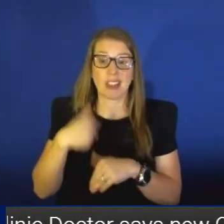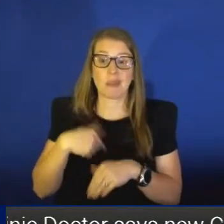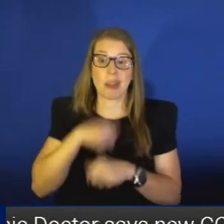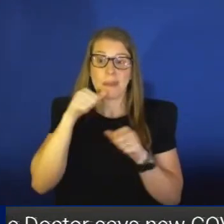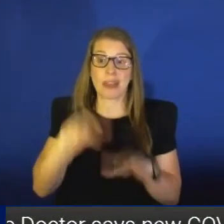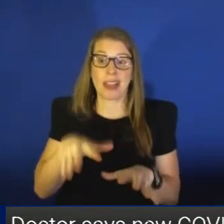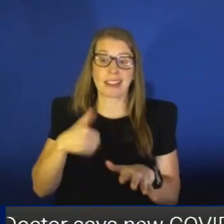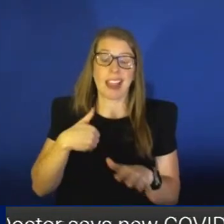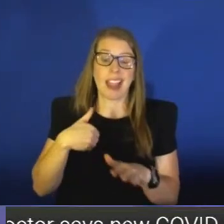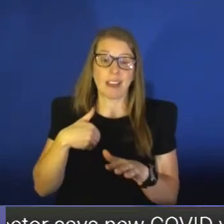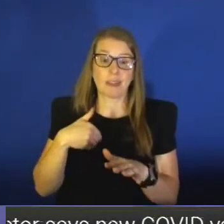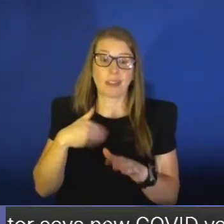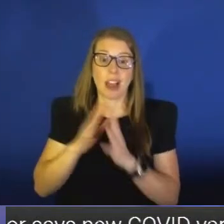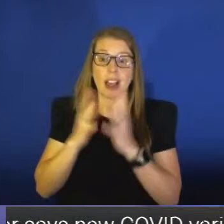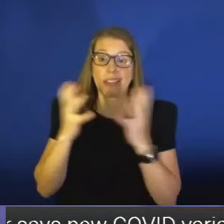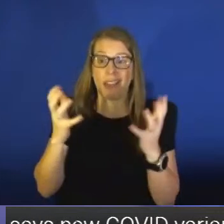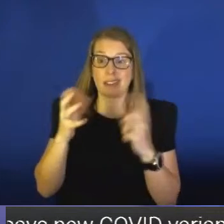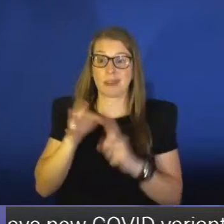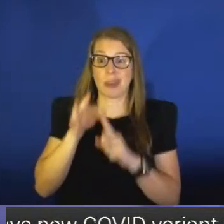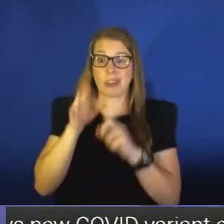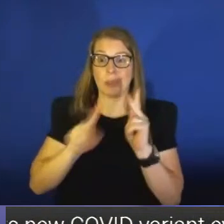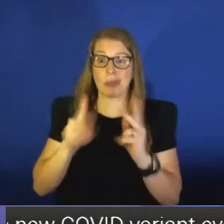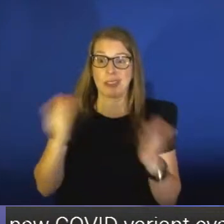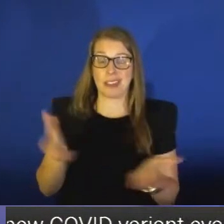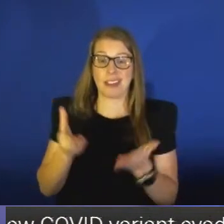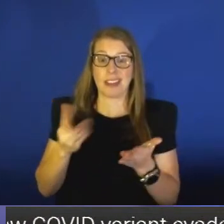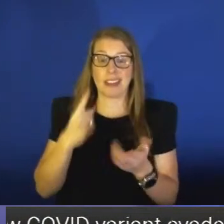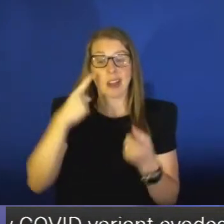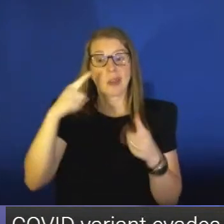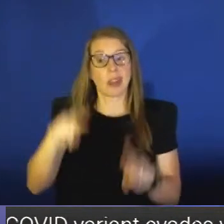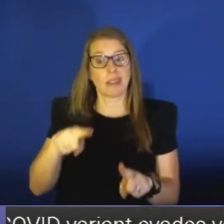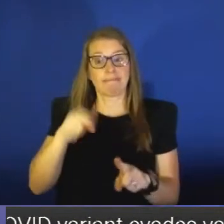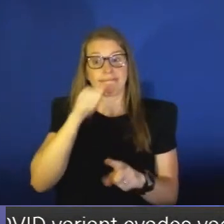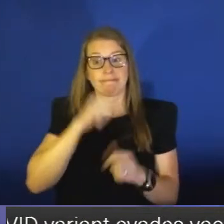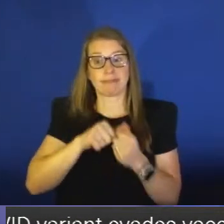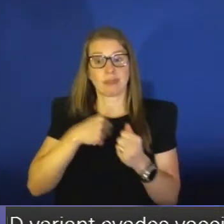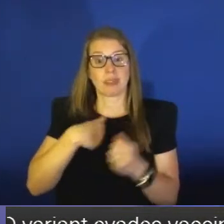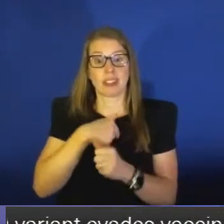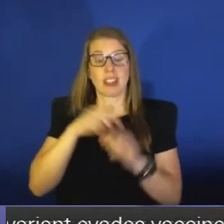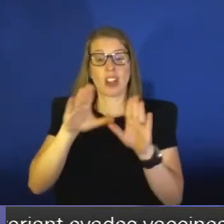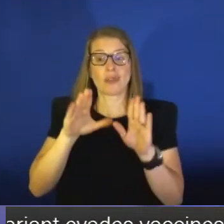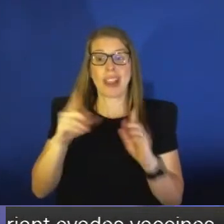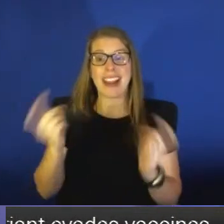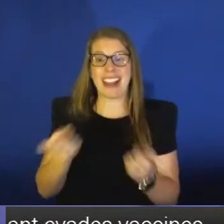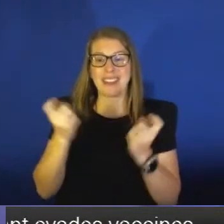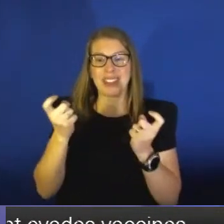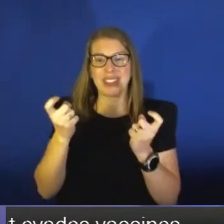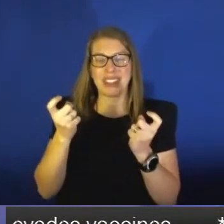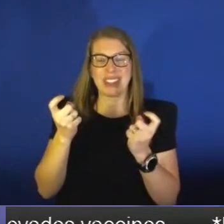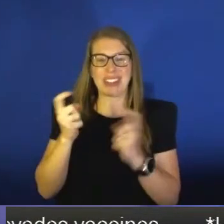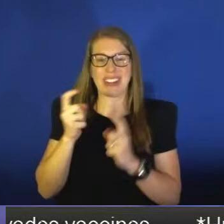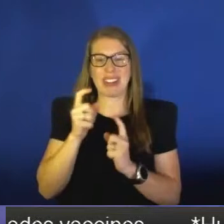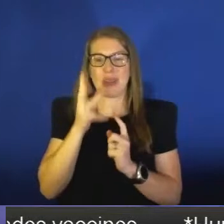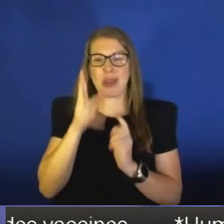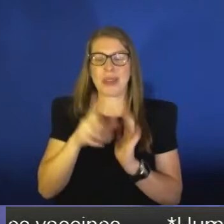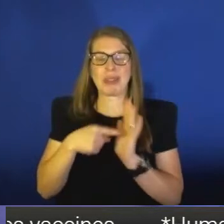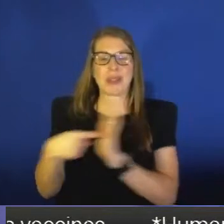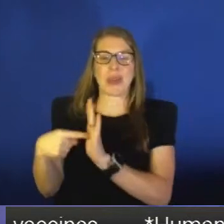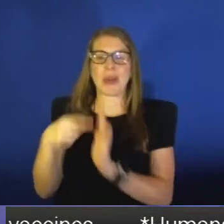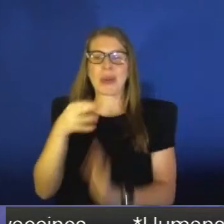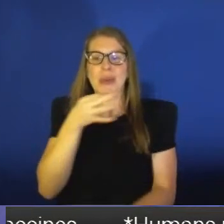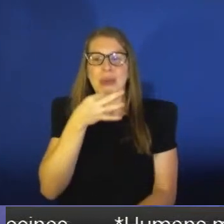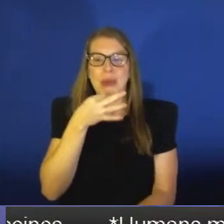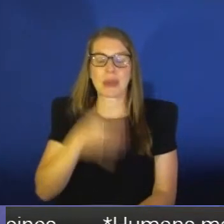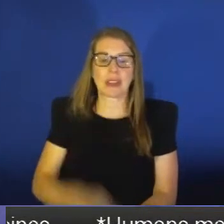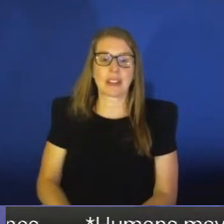folks here, Jess. I agree. Stick with us because we've got a really great anniversary coming up here in just a moment we want to tell you about. But I want